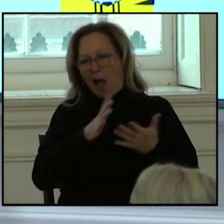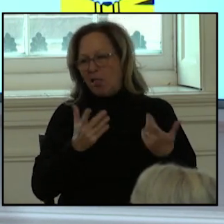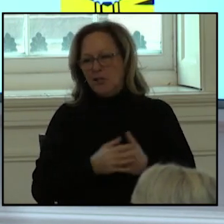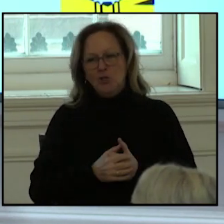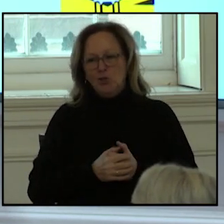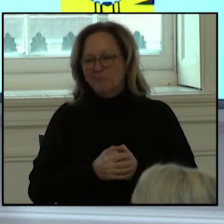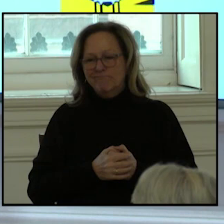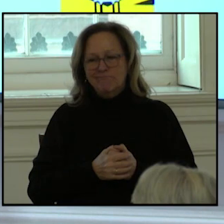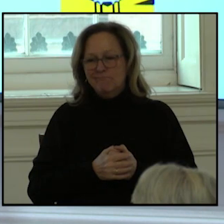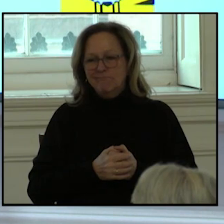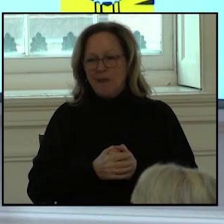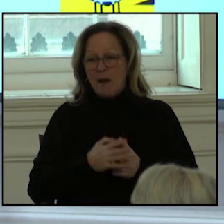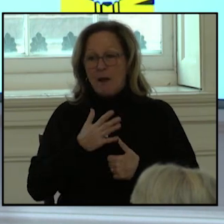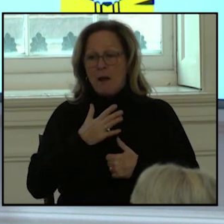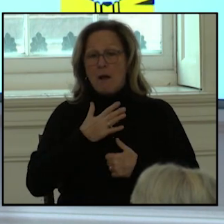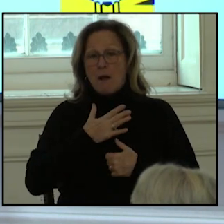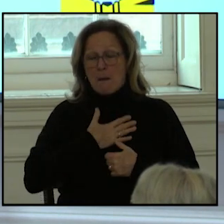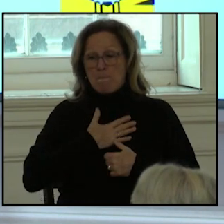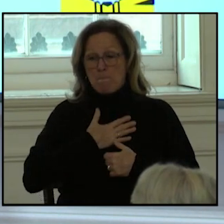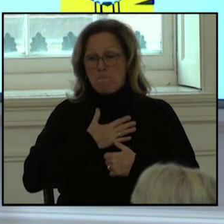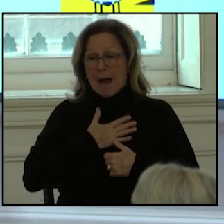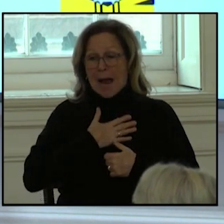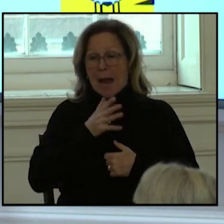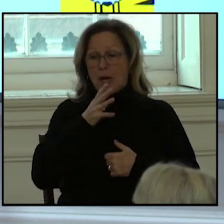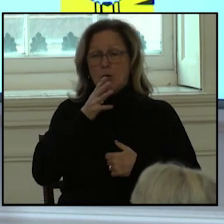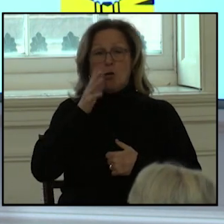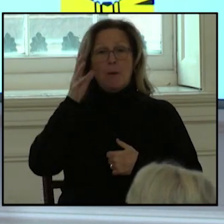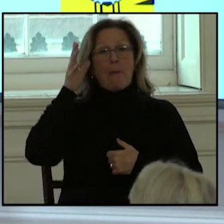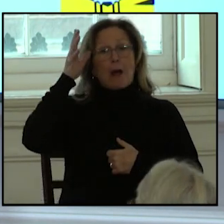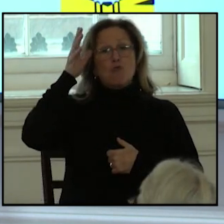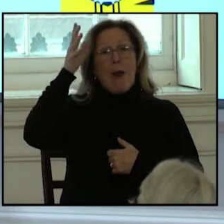My grandfather worked at Yale. He and his